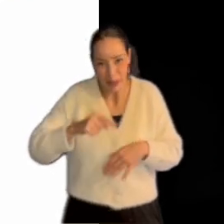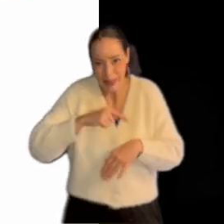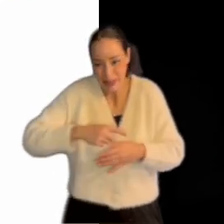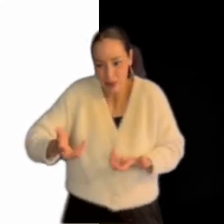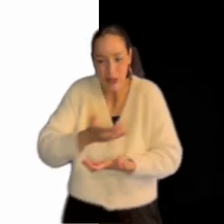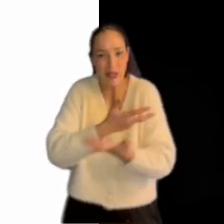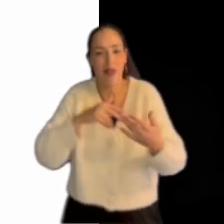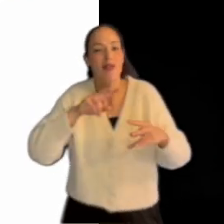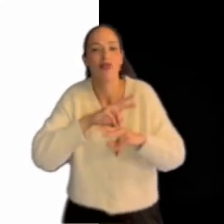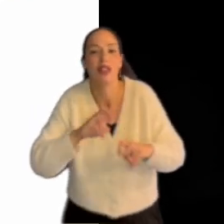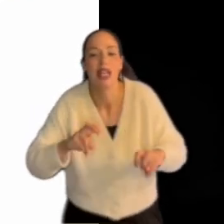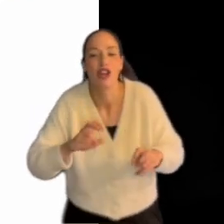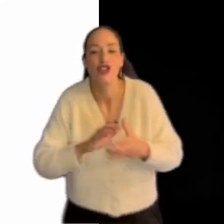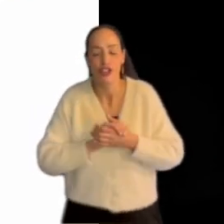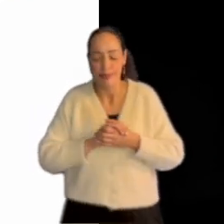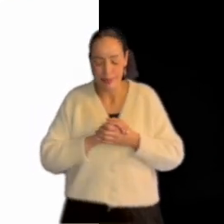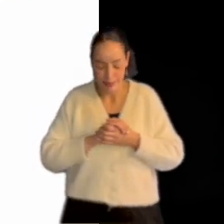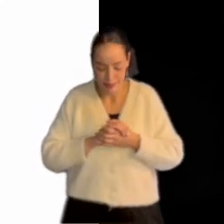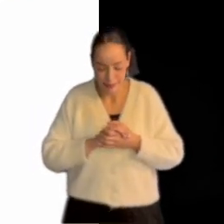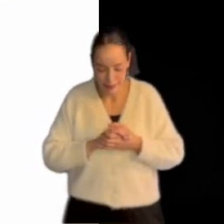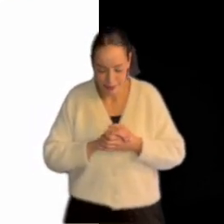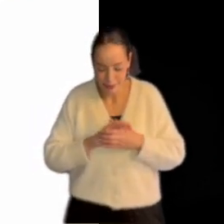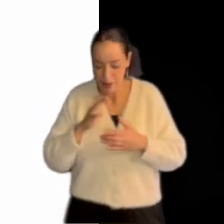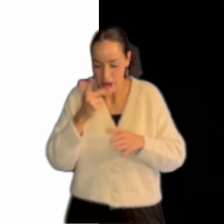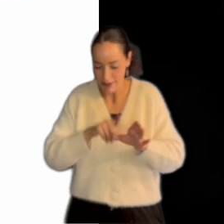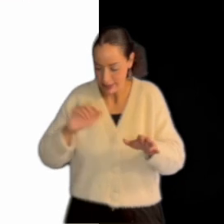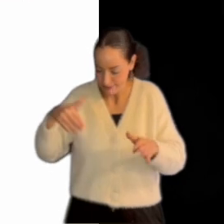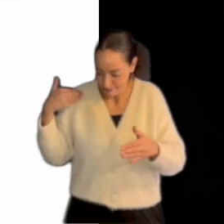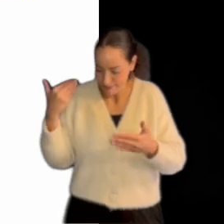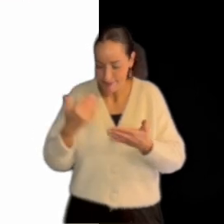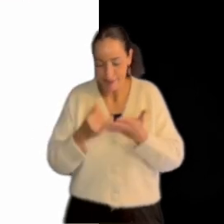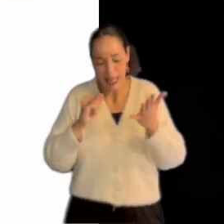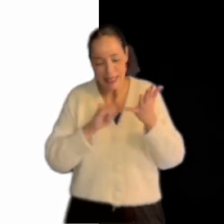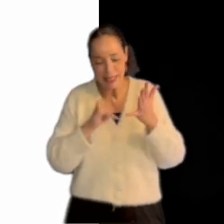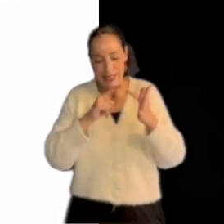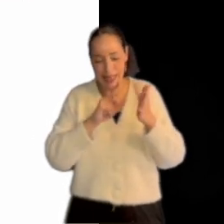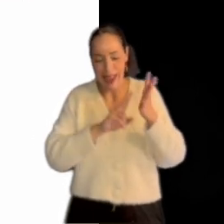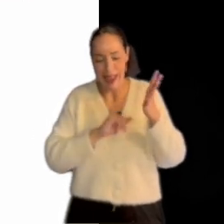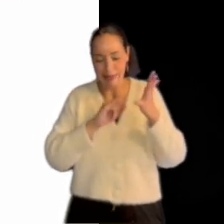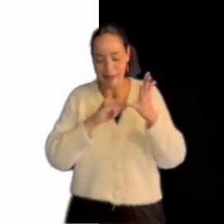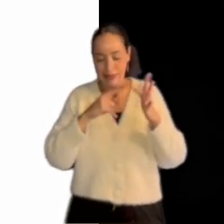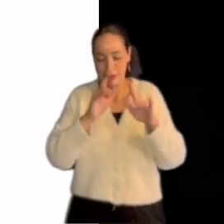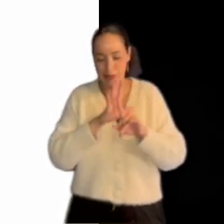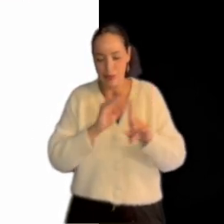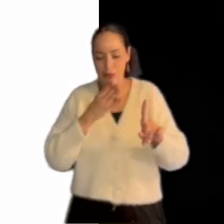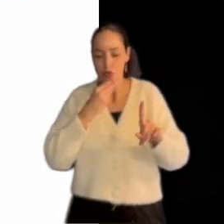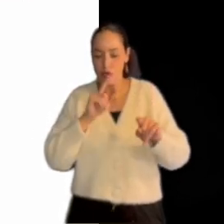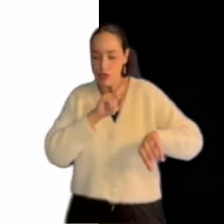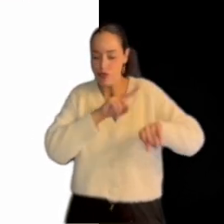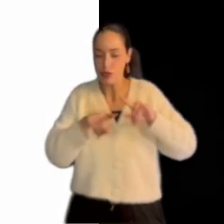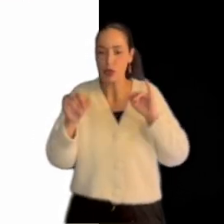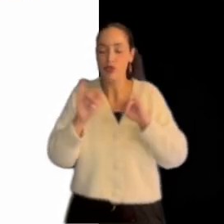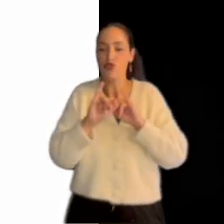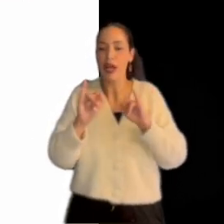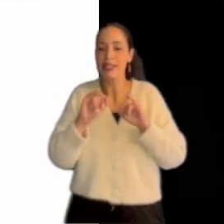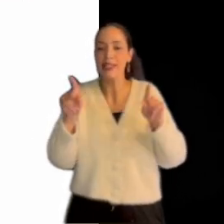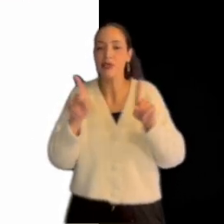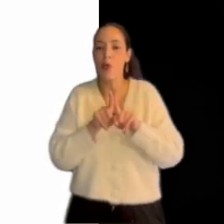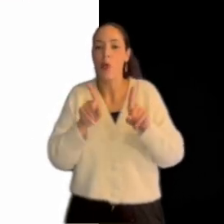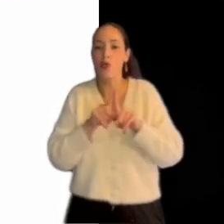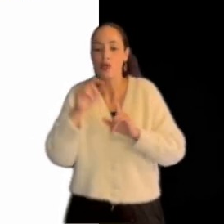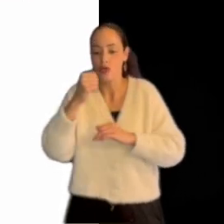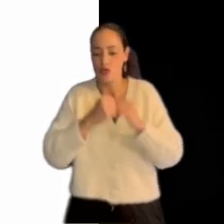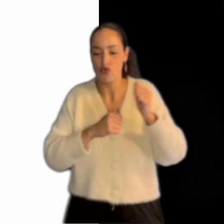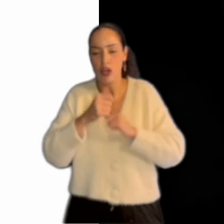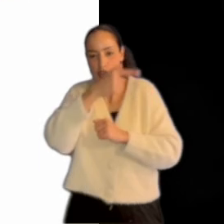a response to crisis and to structure trauma-informed support in a diverse assortment of contexts, in the UK and overseas,